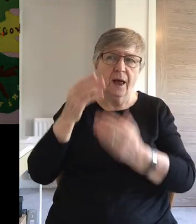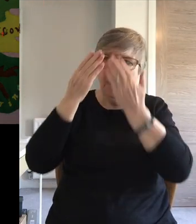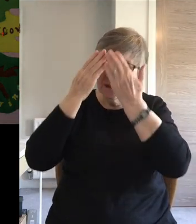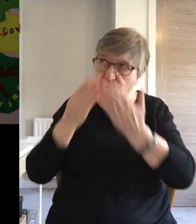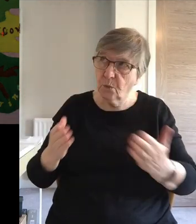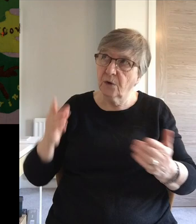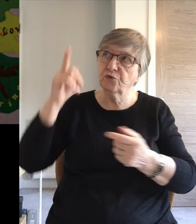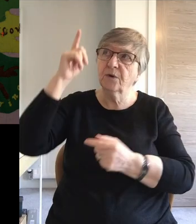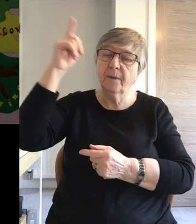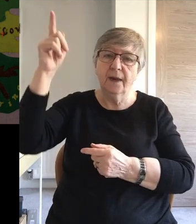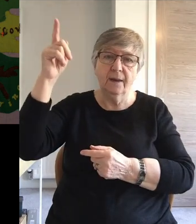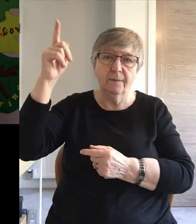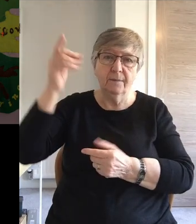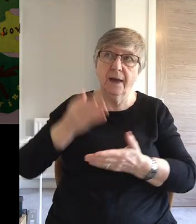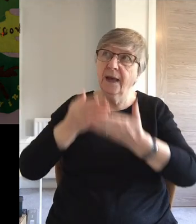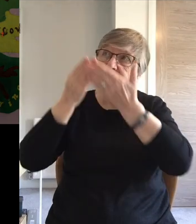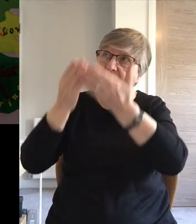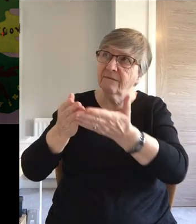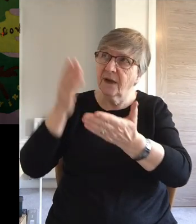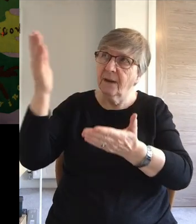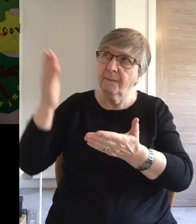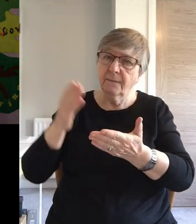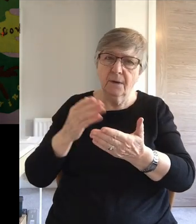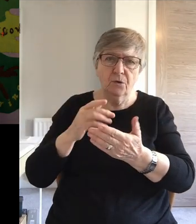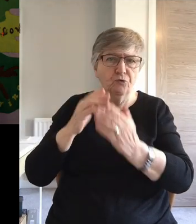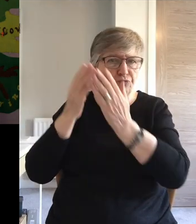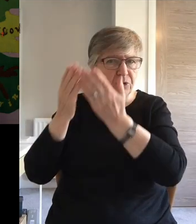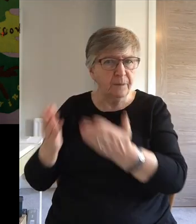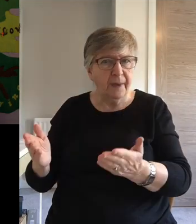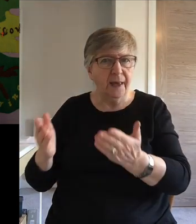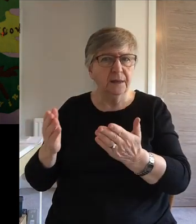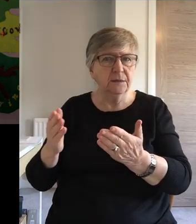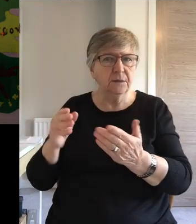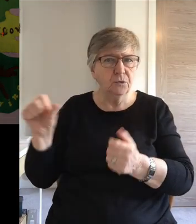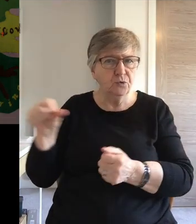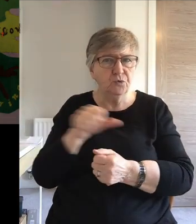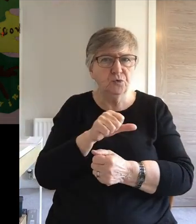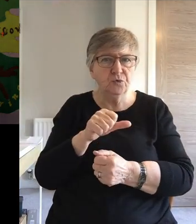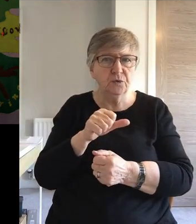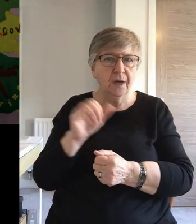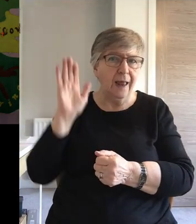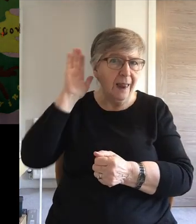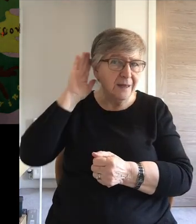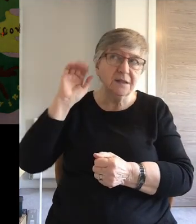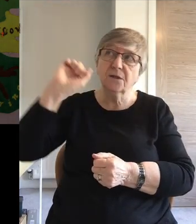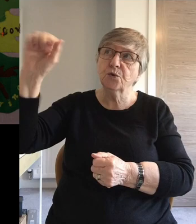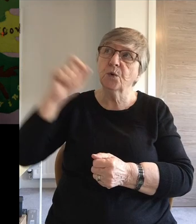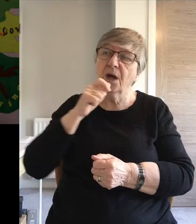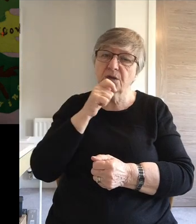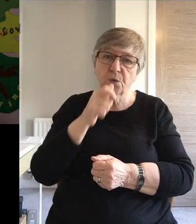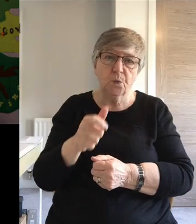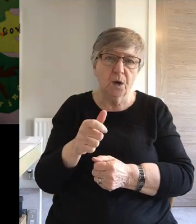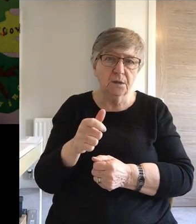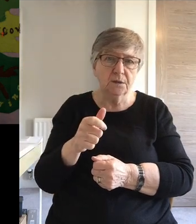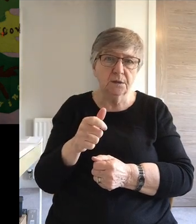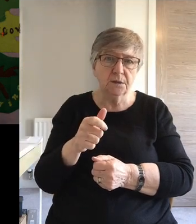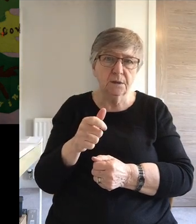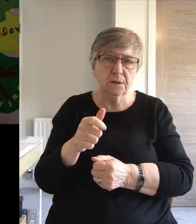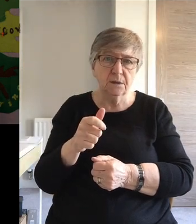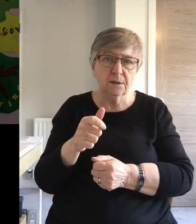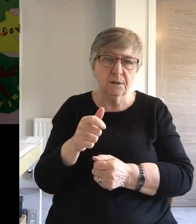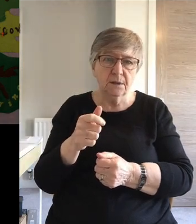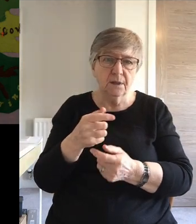Him. Only when we give Him the respect that's His due, only when we listen for His words and take His